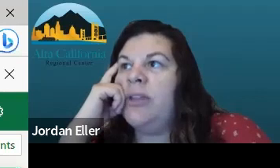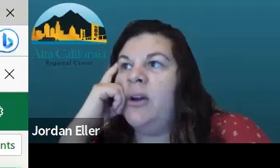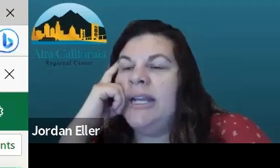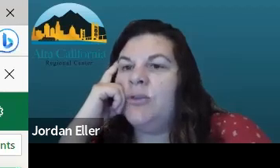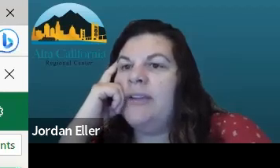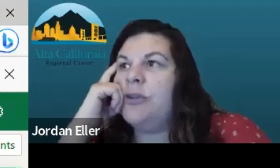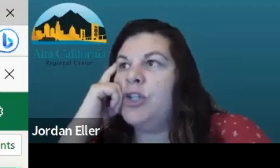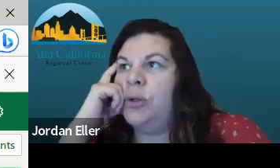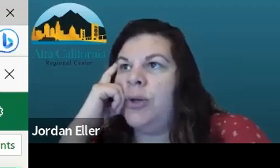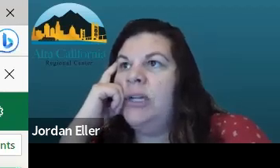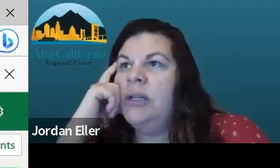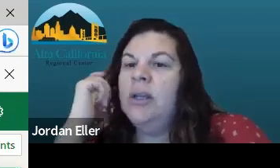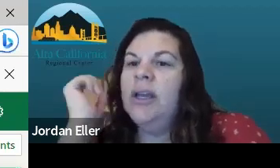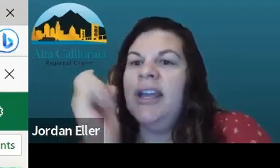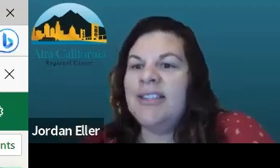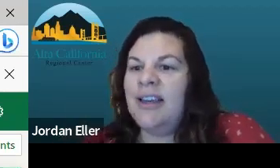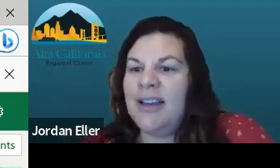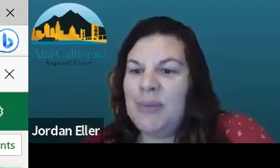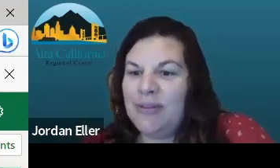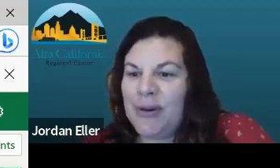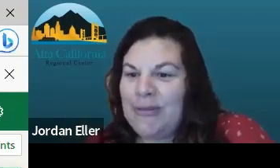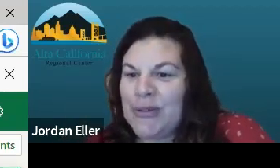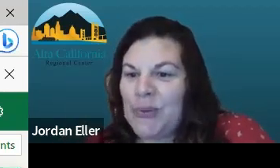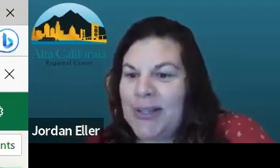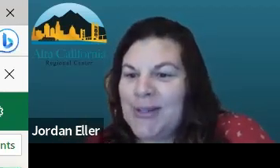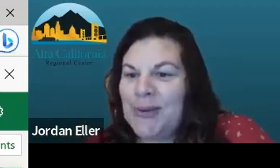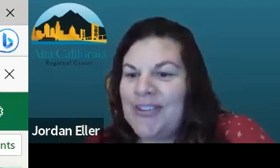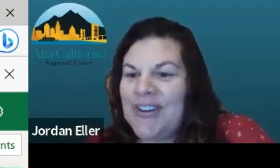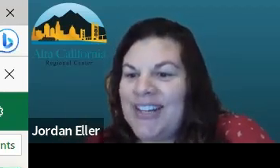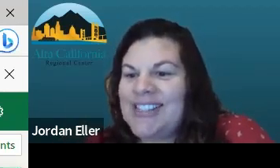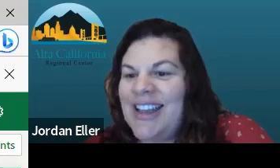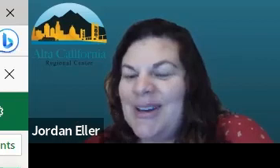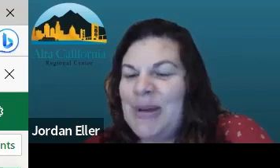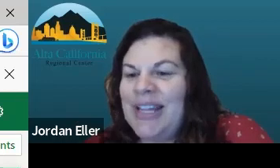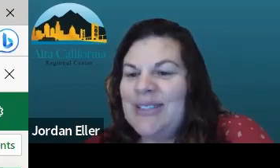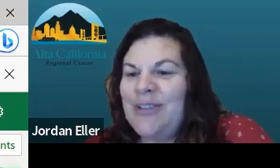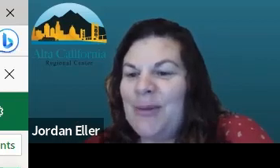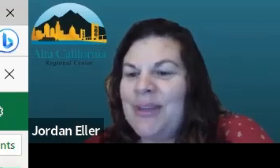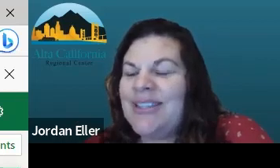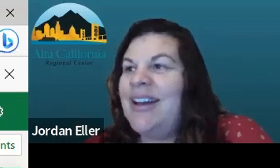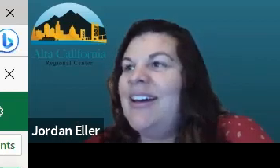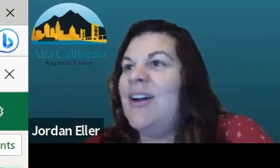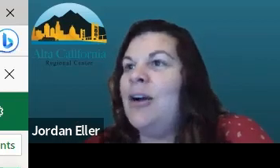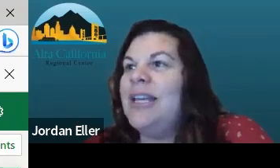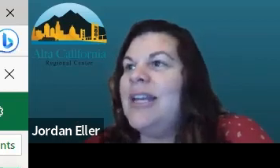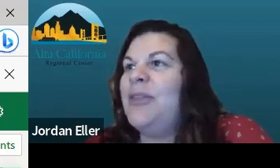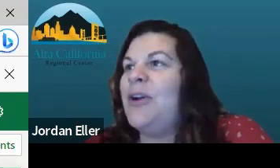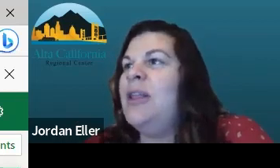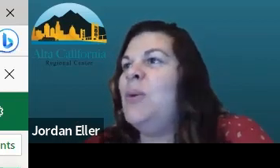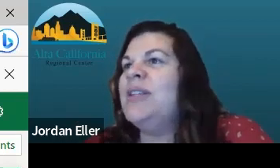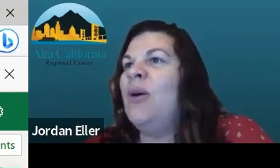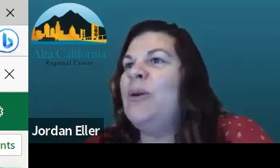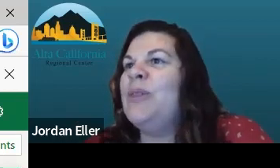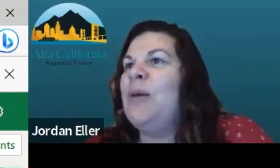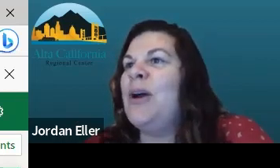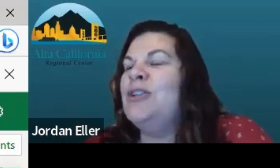special health care needs, right, for children. It's going to be the very first one, so we're very excited about that development. Our lead, Heather